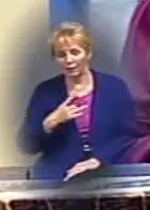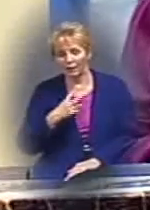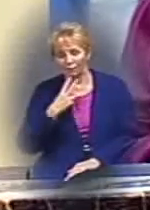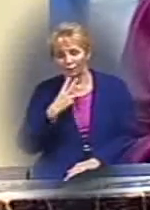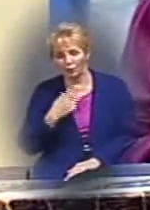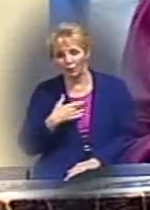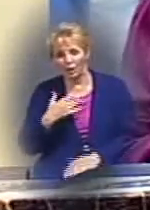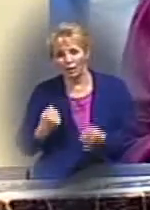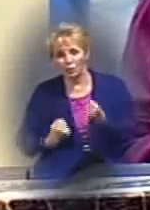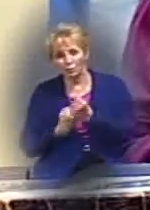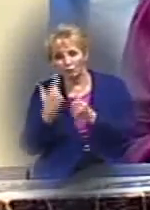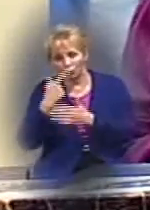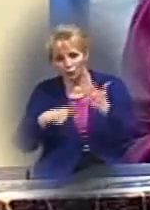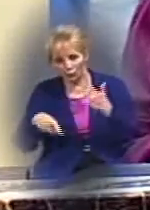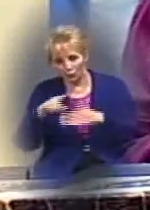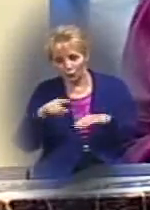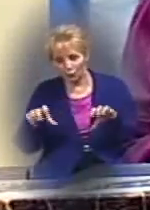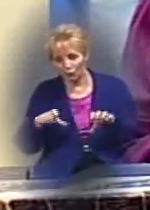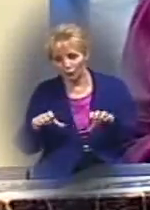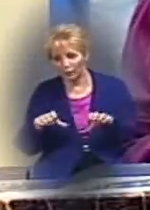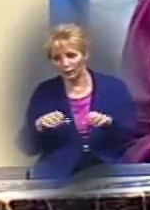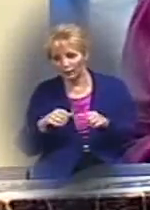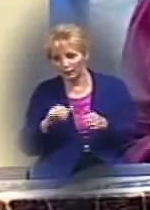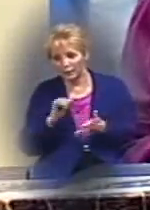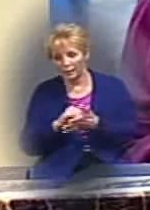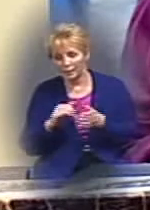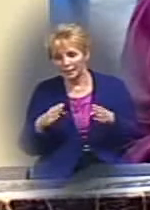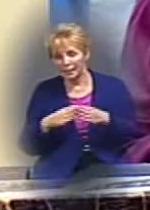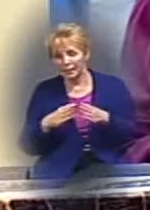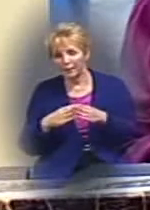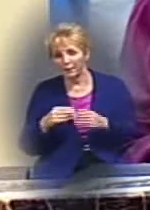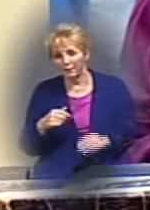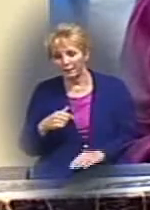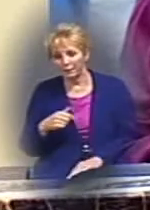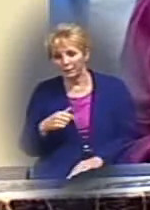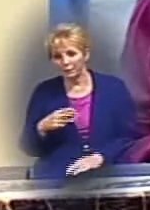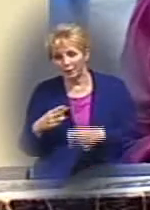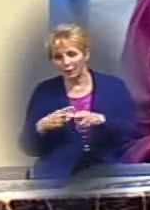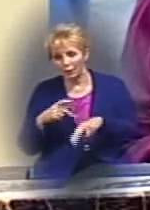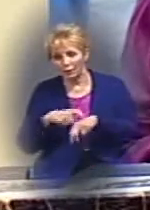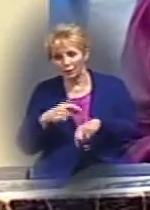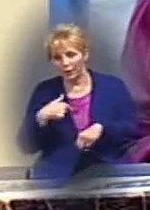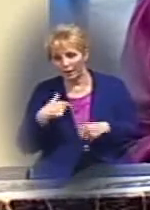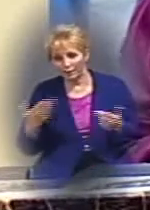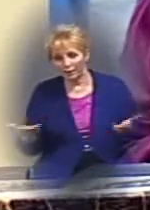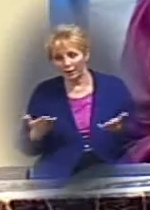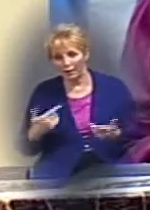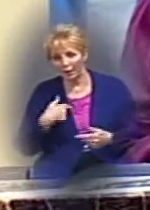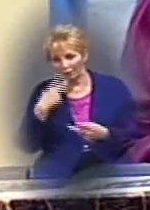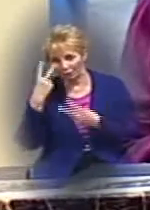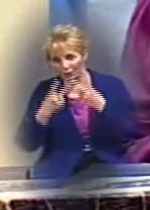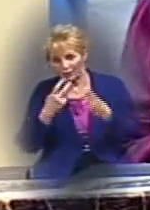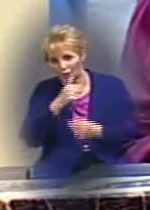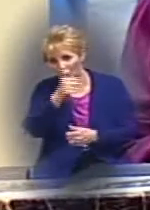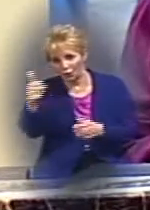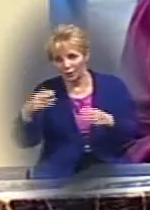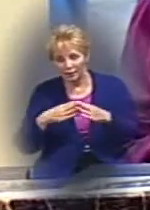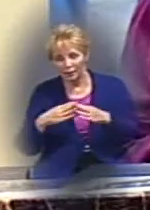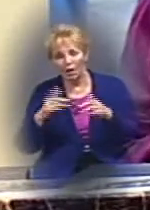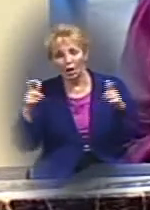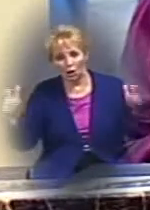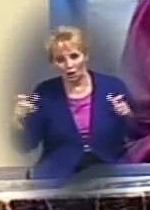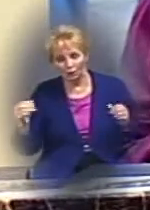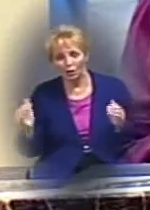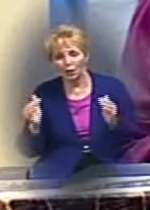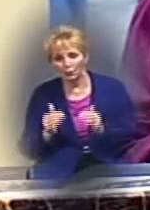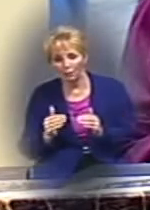my support for what you are all doing for this town. In the short time that I've been here, I have visited other towns, both large and